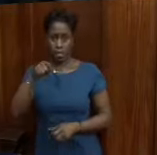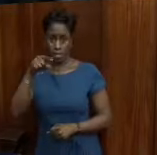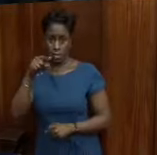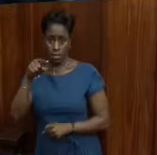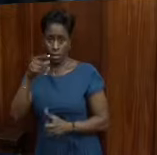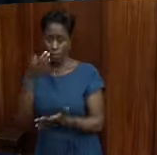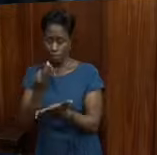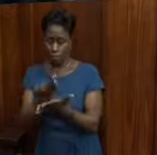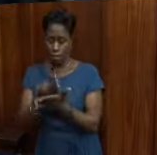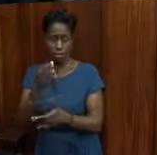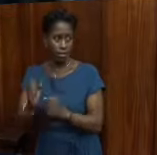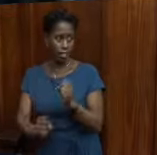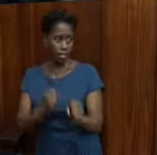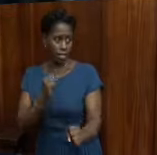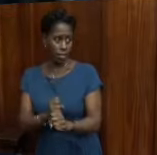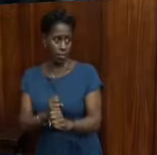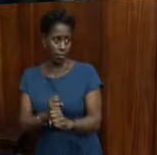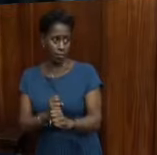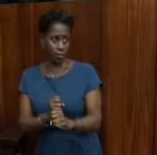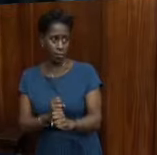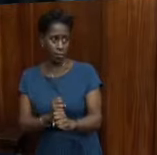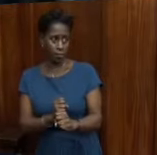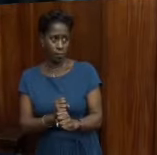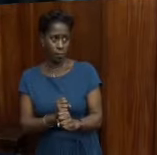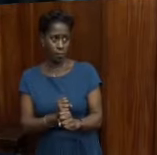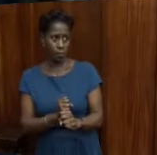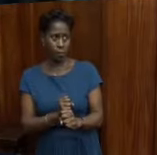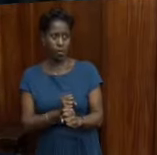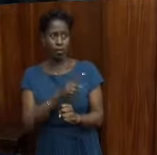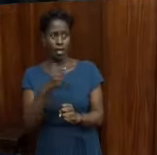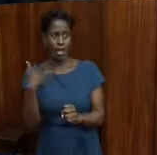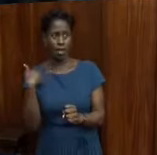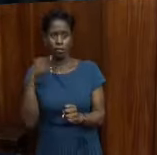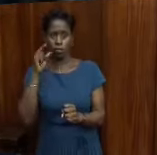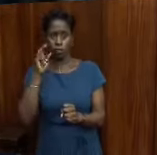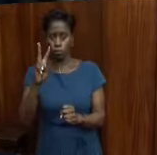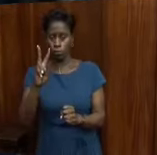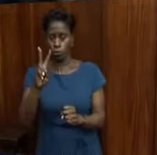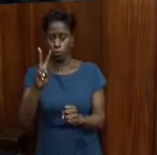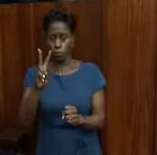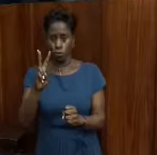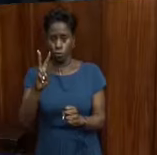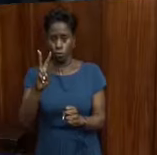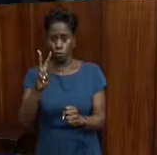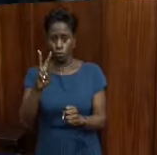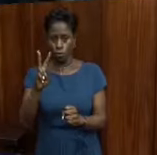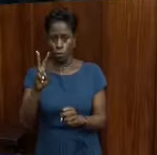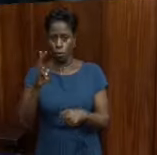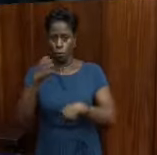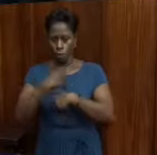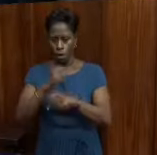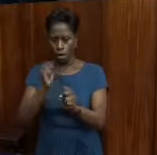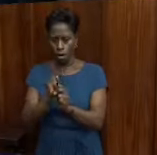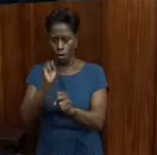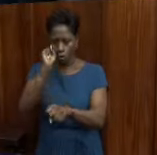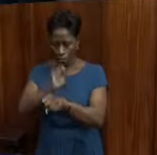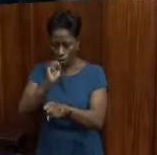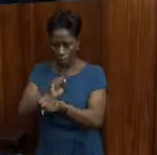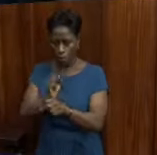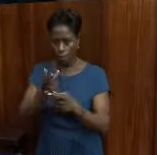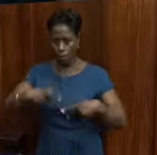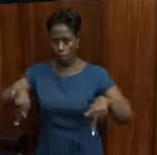we'll witness the commissioning of two workforce development centers, one in Viewfort to help transition of